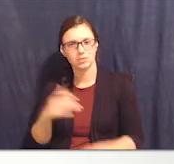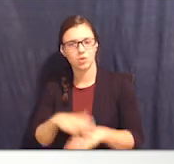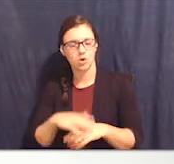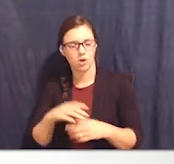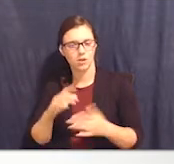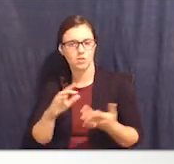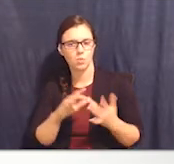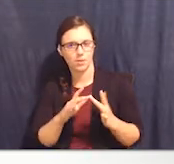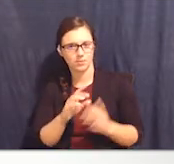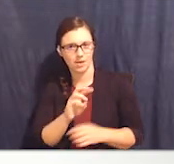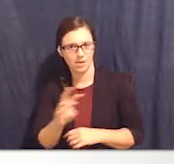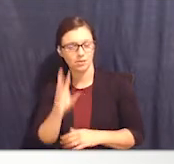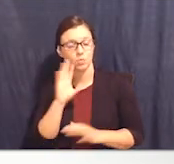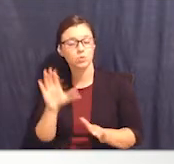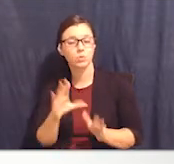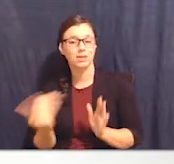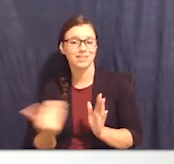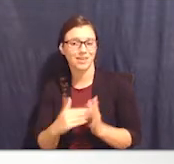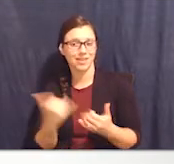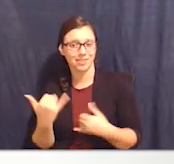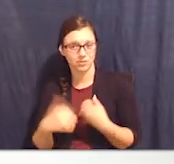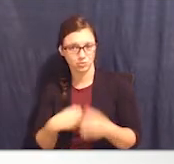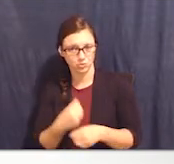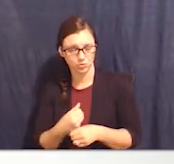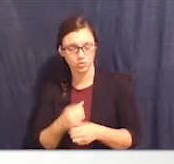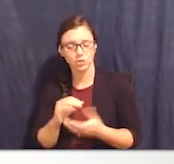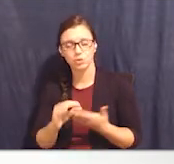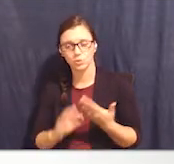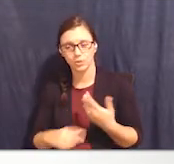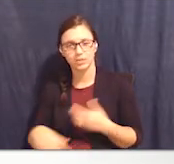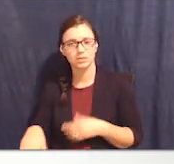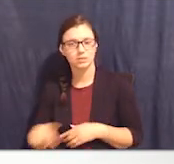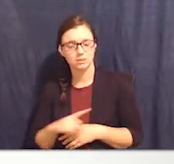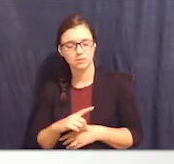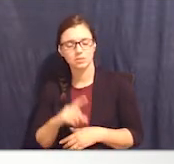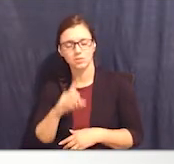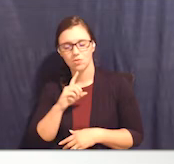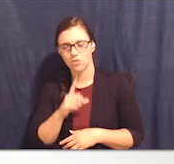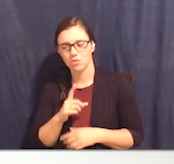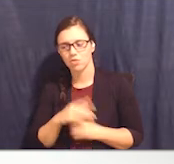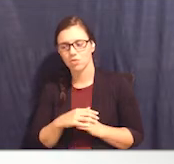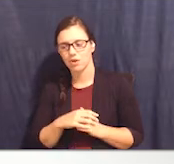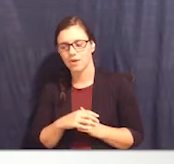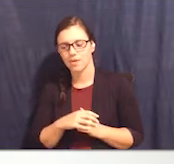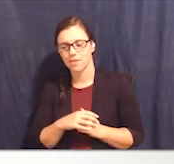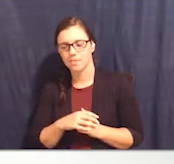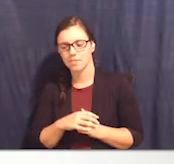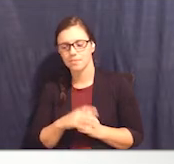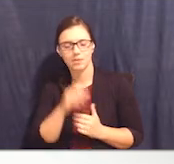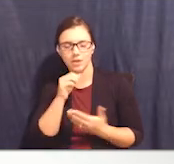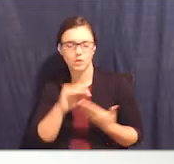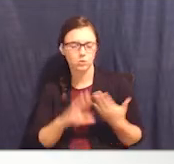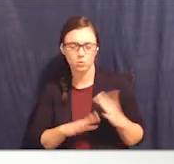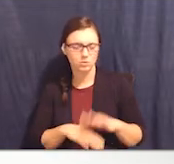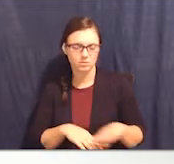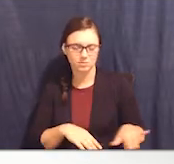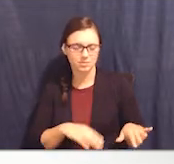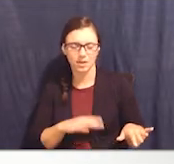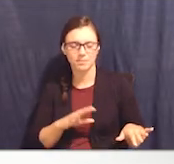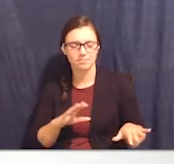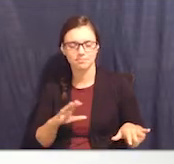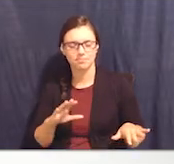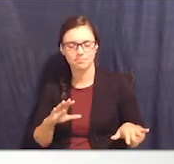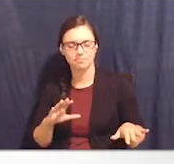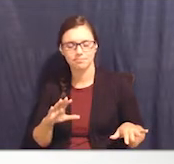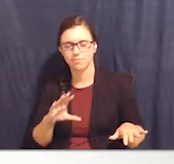your checklist of what you like about the program and not, and then it includes different key points about it, like the tuition cost, if we know